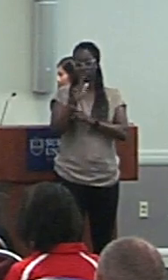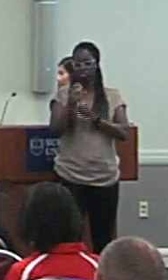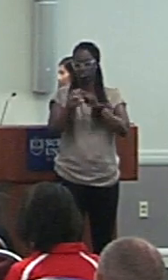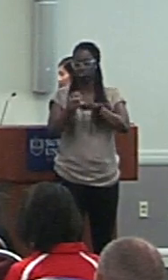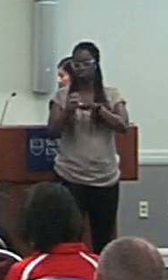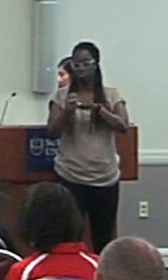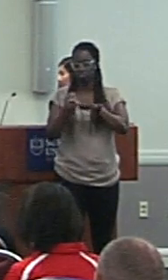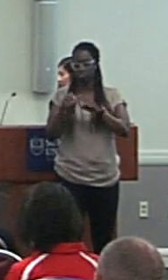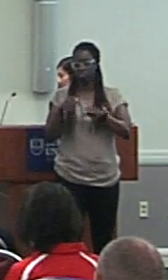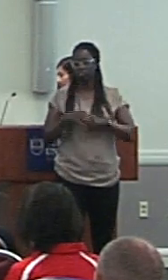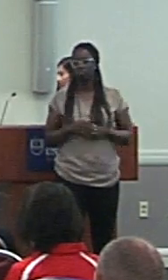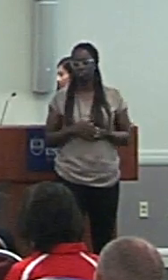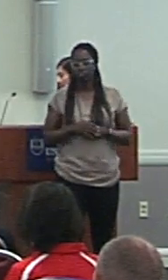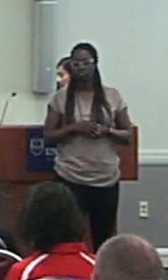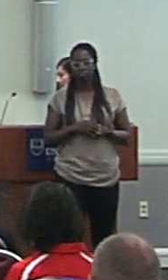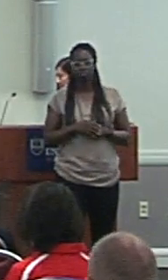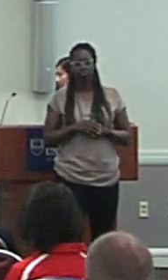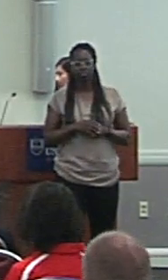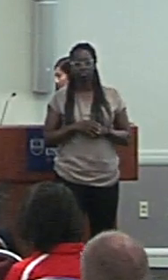ride, are using the T.